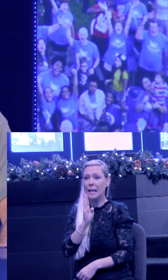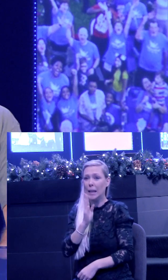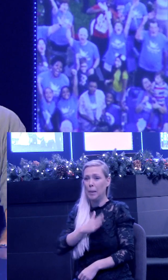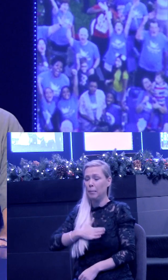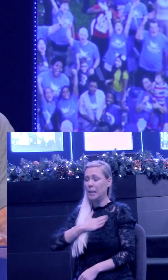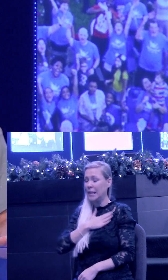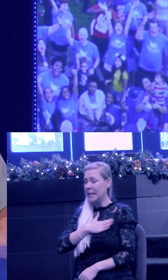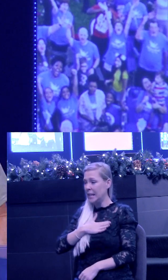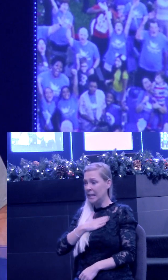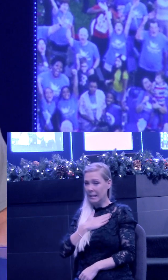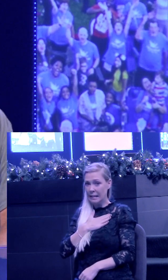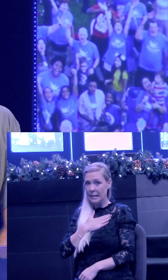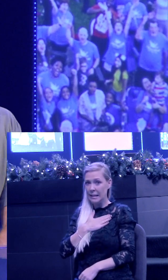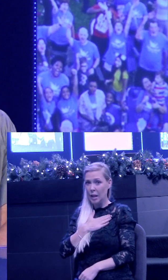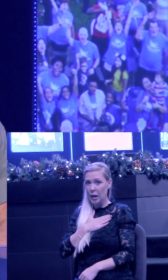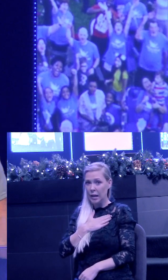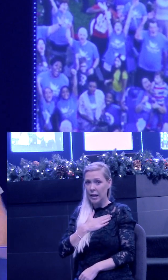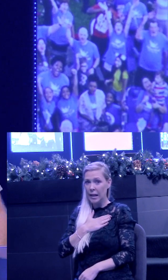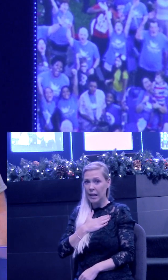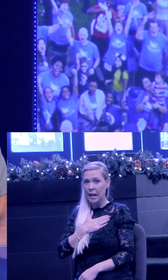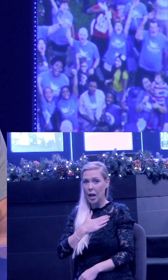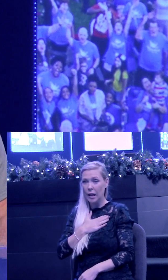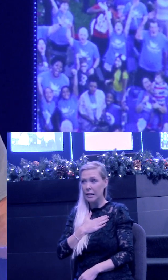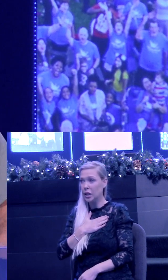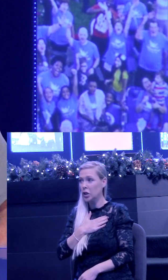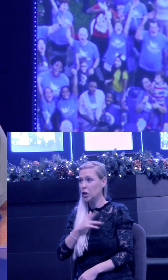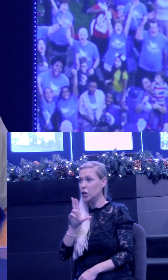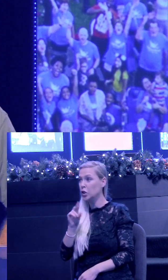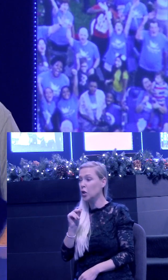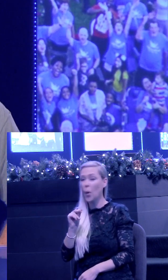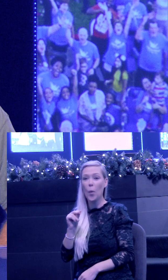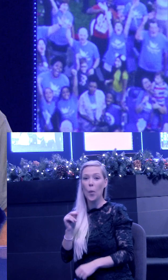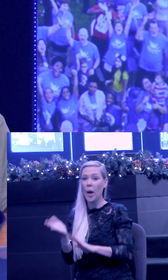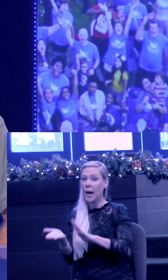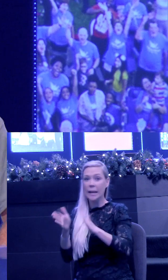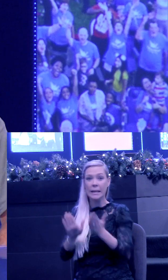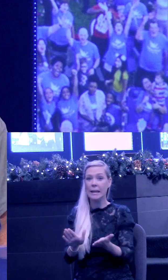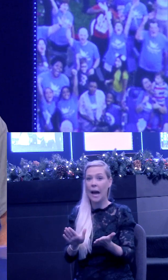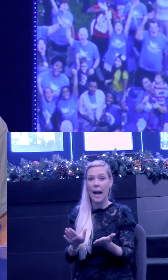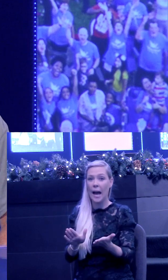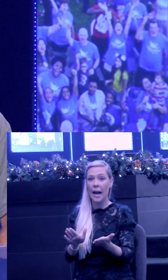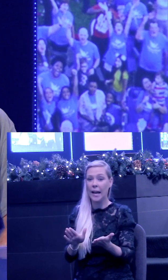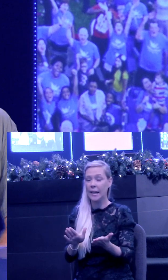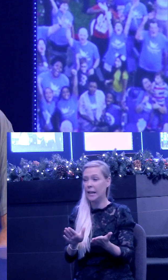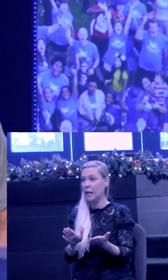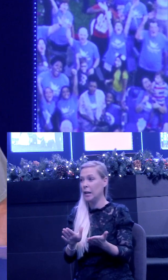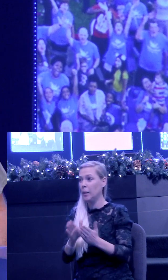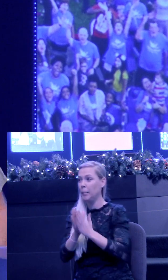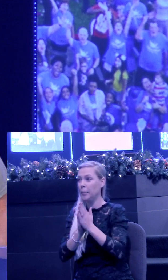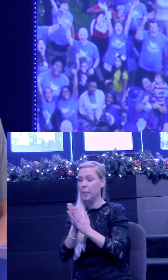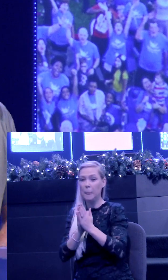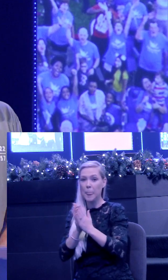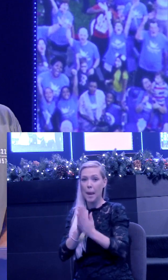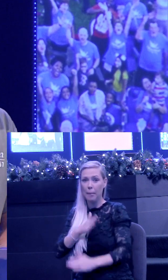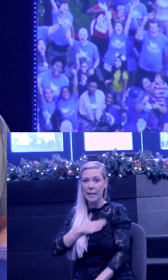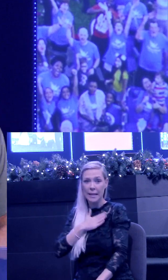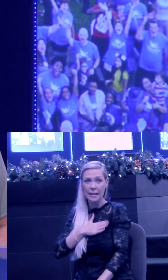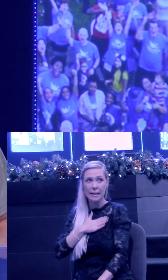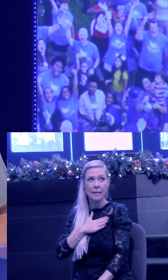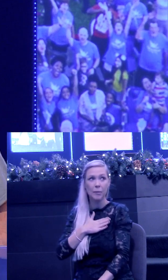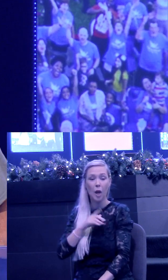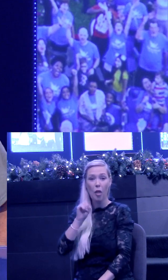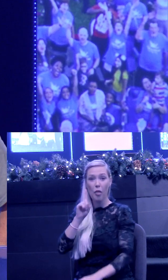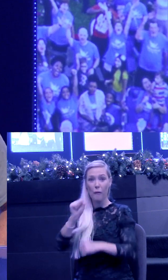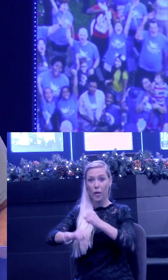please, if you could work it out that nobody dies right away, you know, in this church, and maybe like